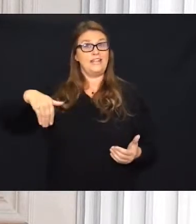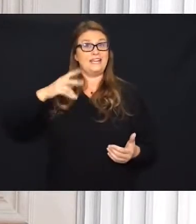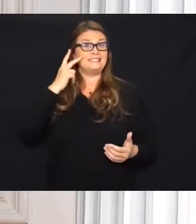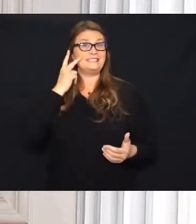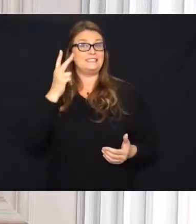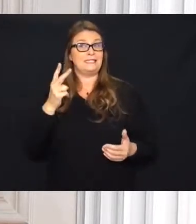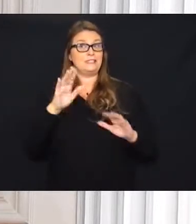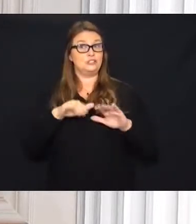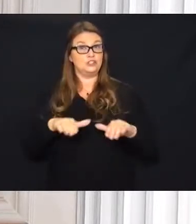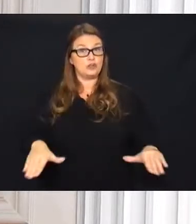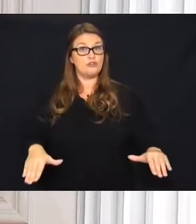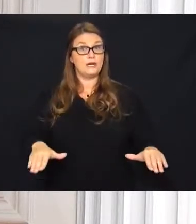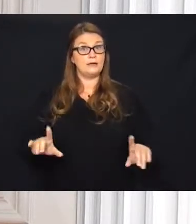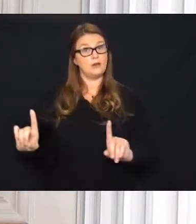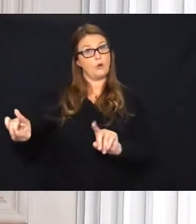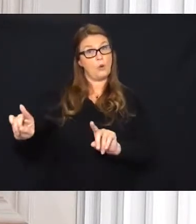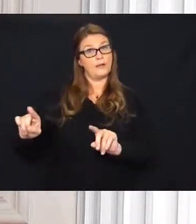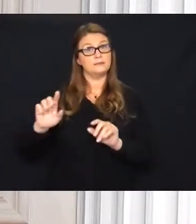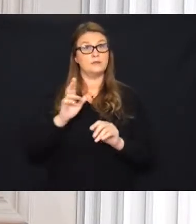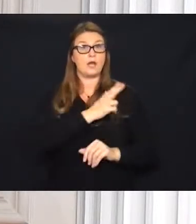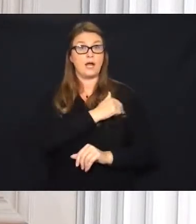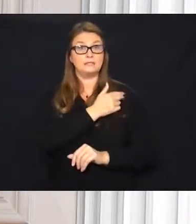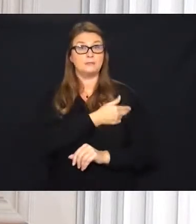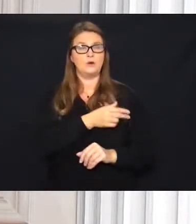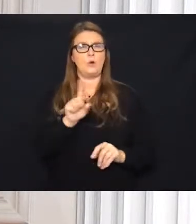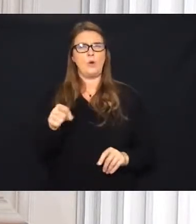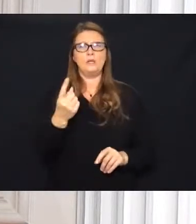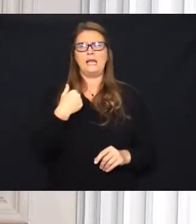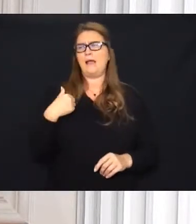in children, which is 8 today, and we are